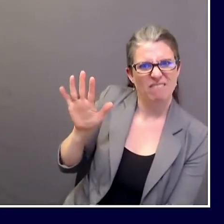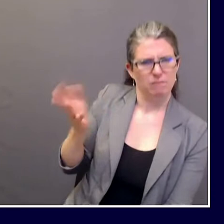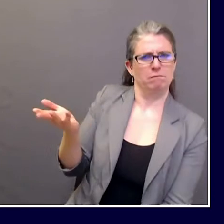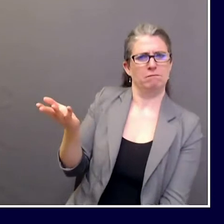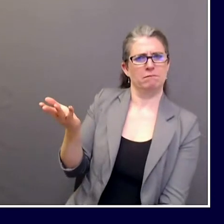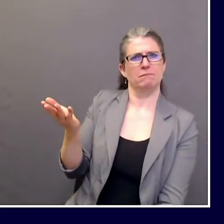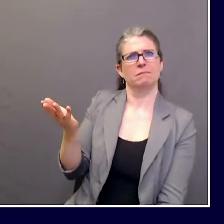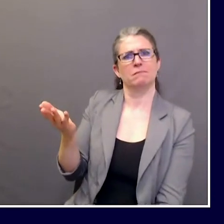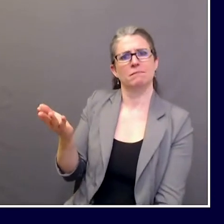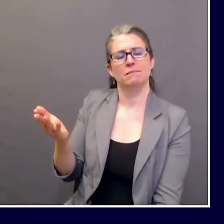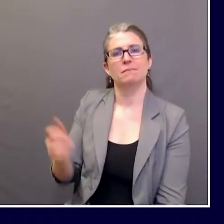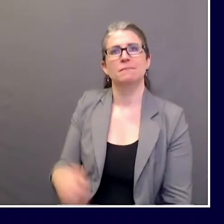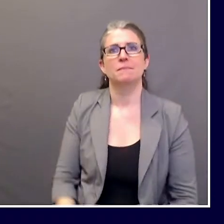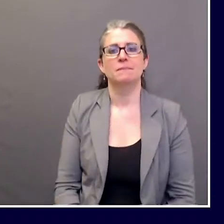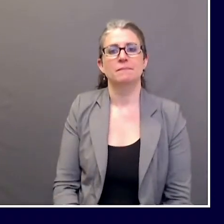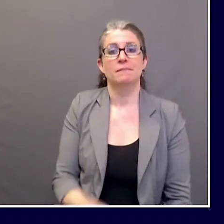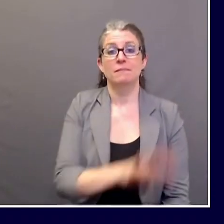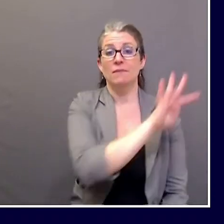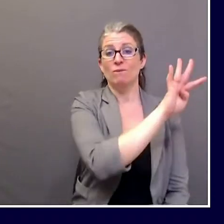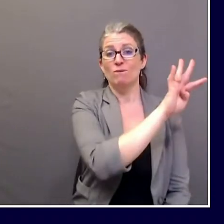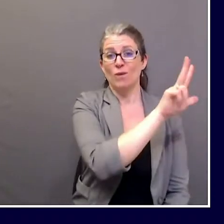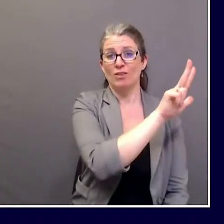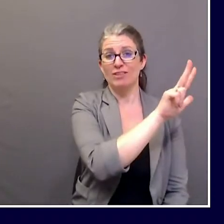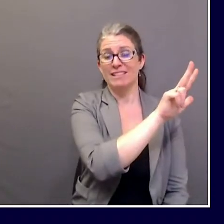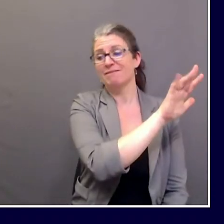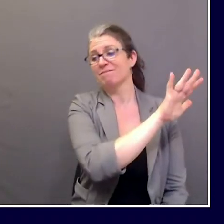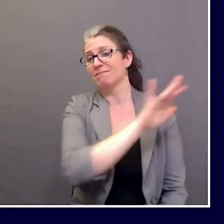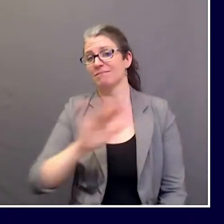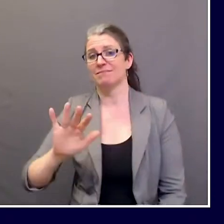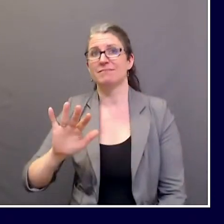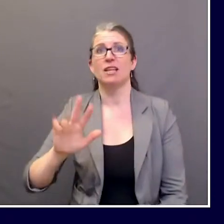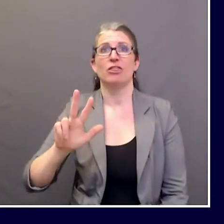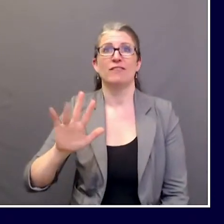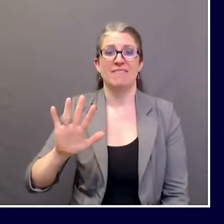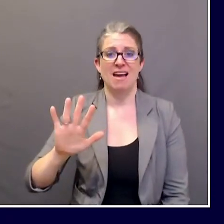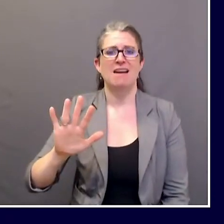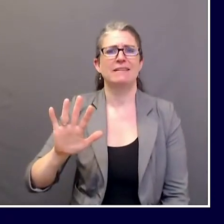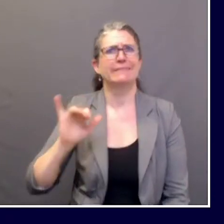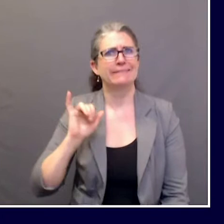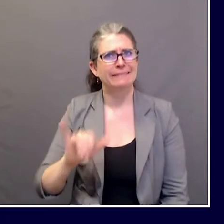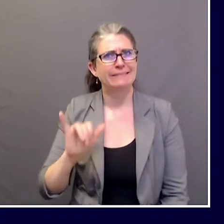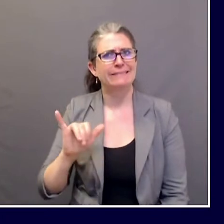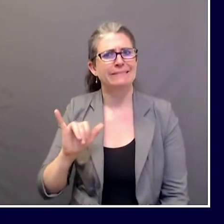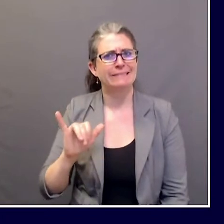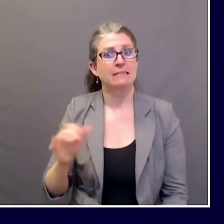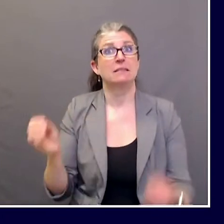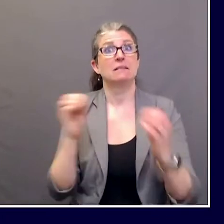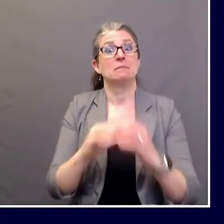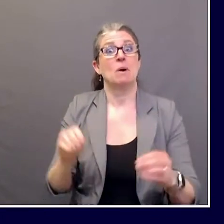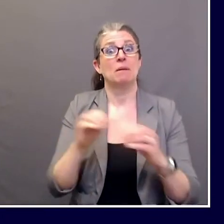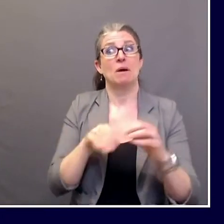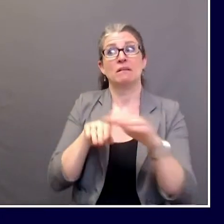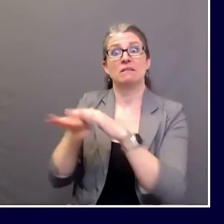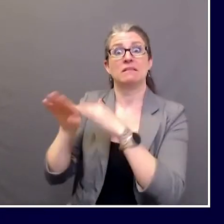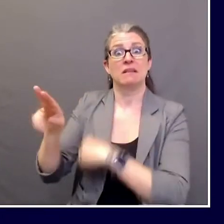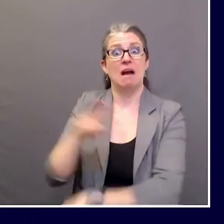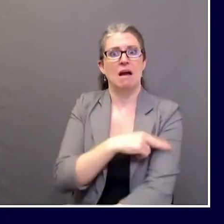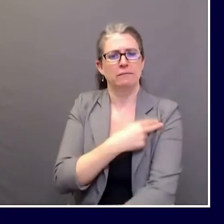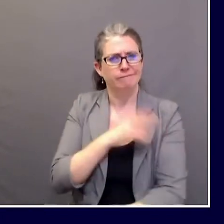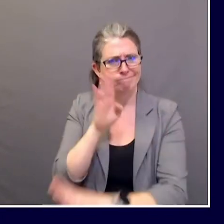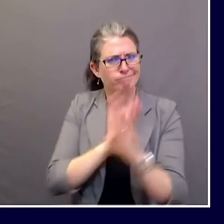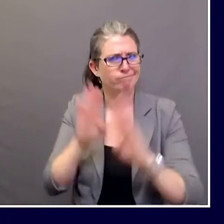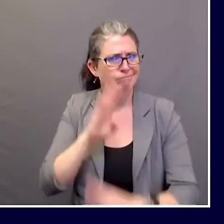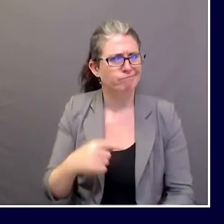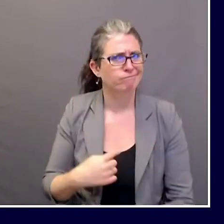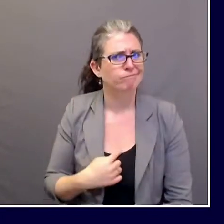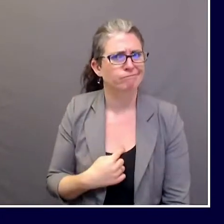hospitalized at now increasing numbers. That's really one area of concern right now. Thank you. Let